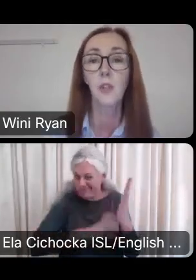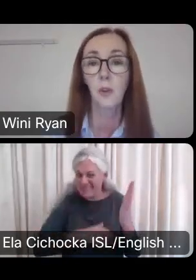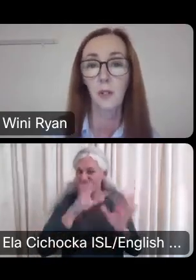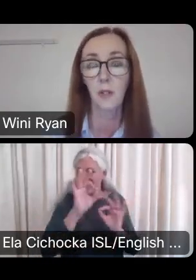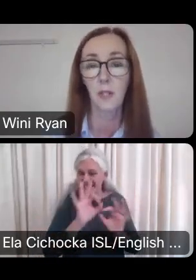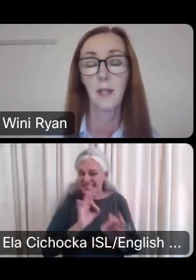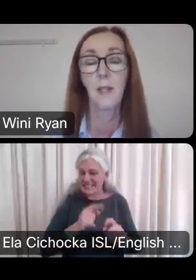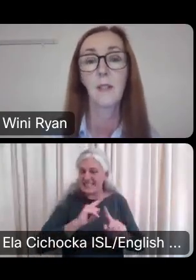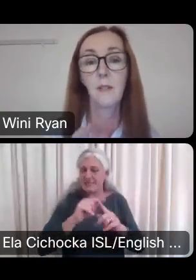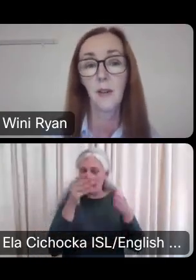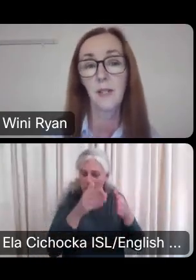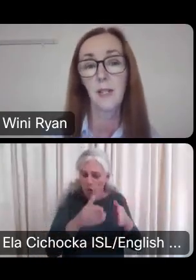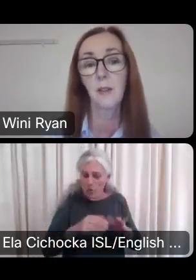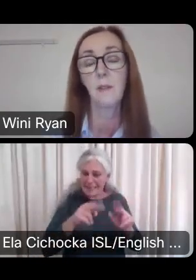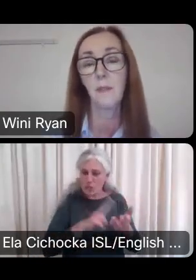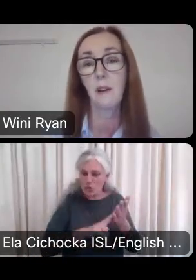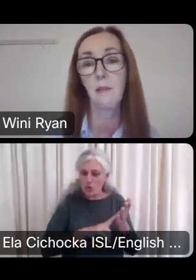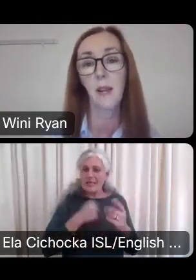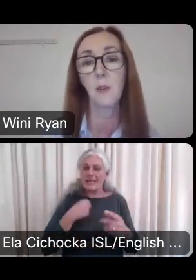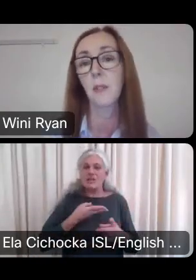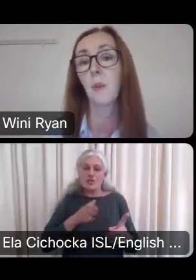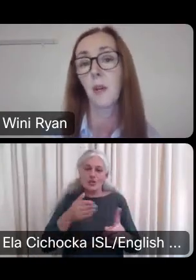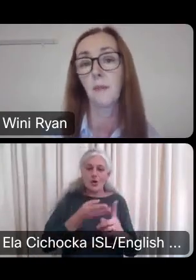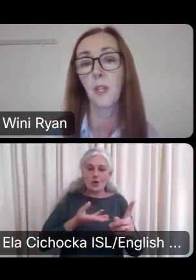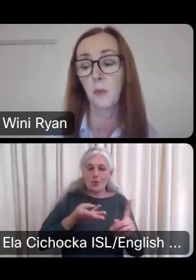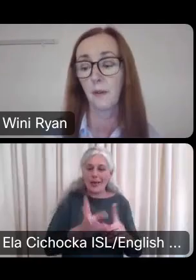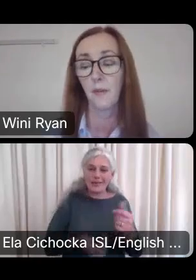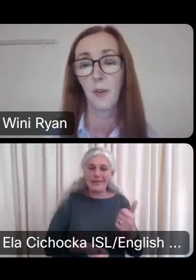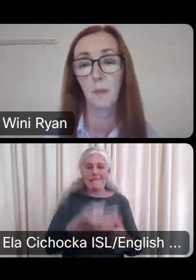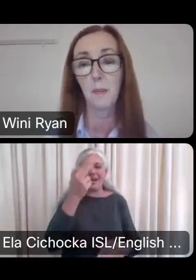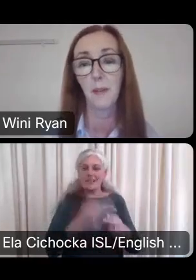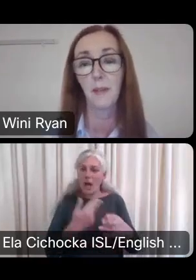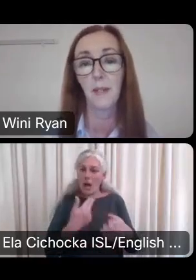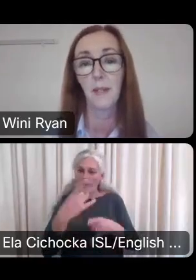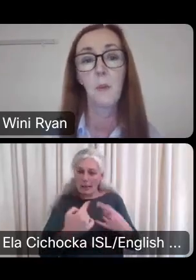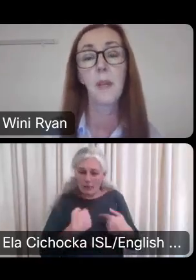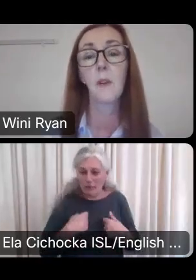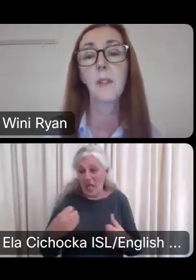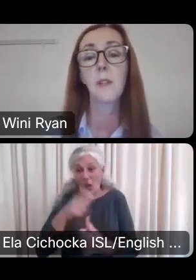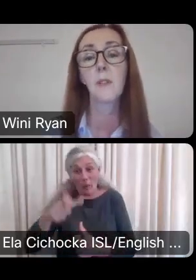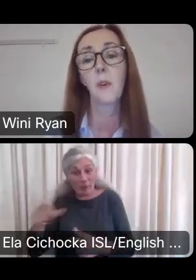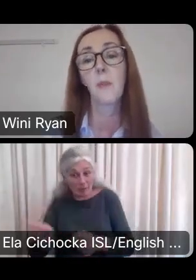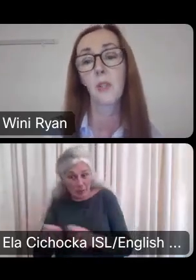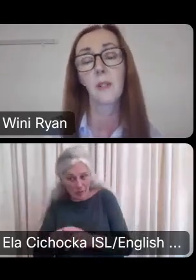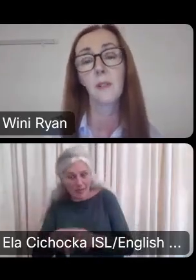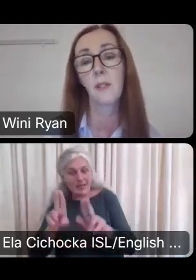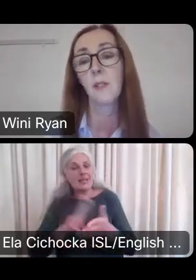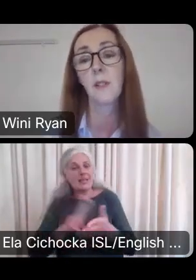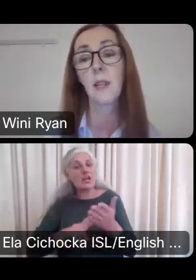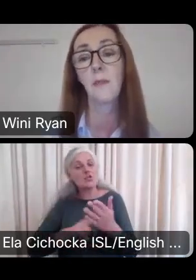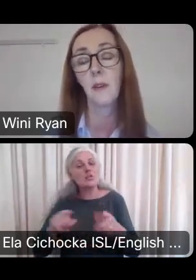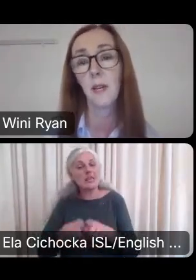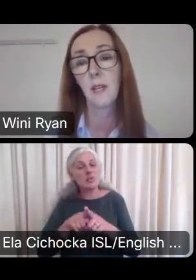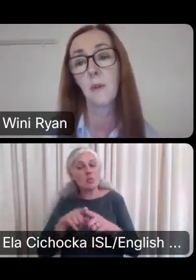a shortcut to finding out and figuring out what's going on for you and for other people. We can also use core emotional concerns